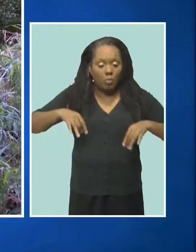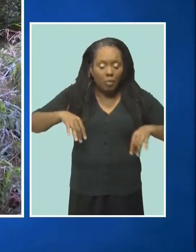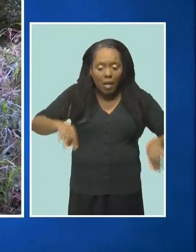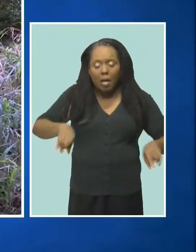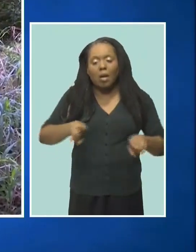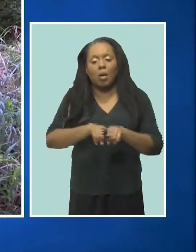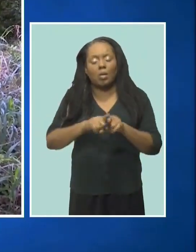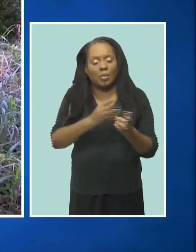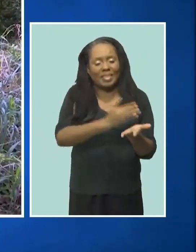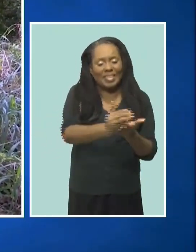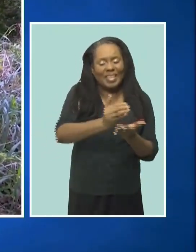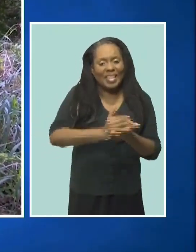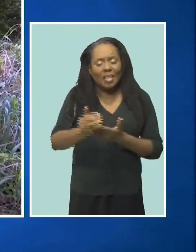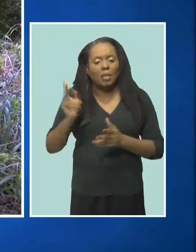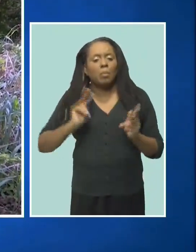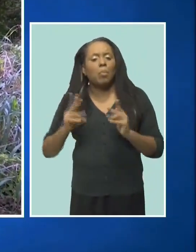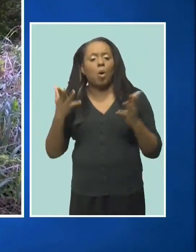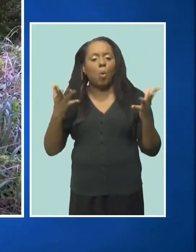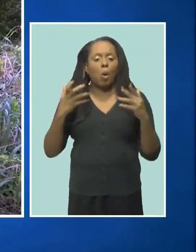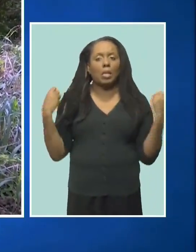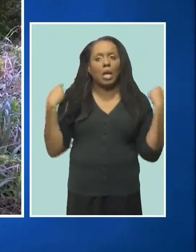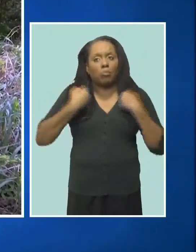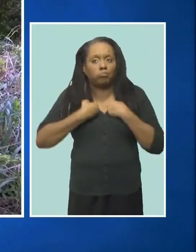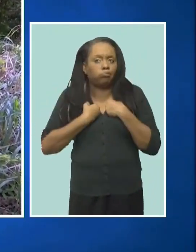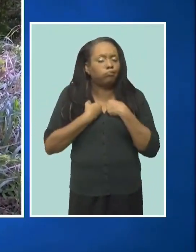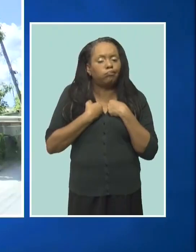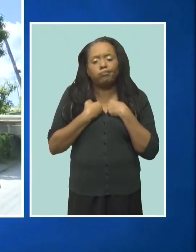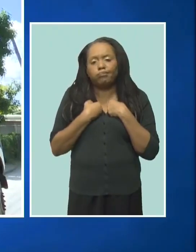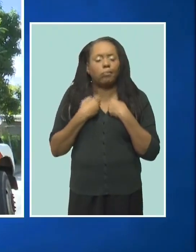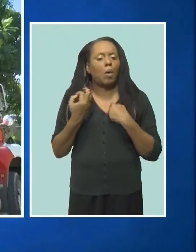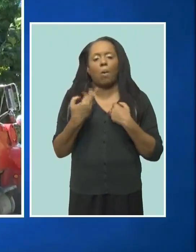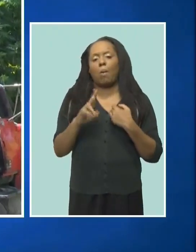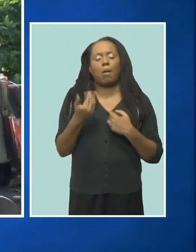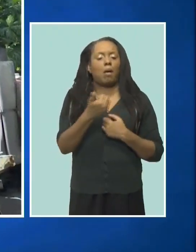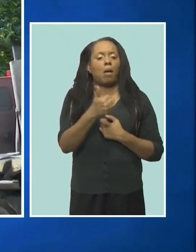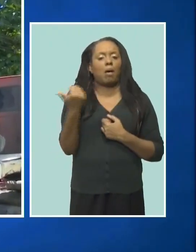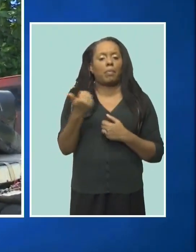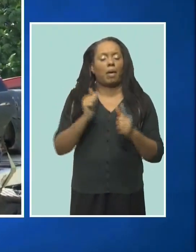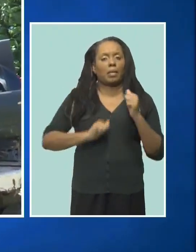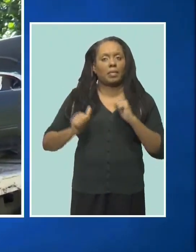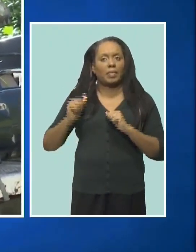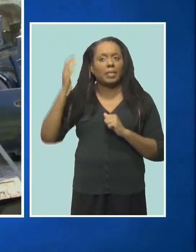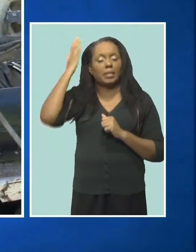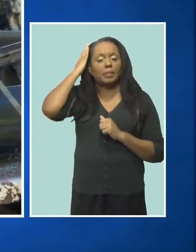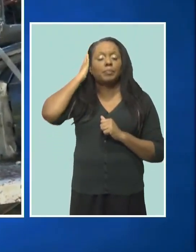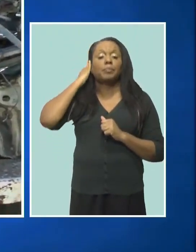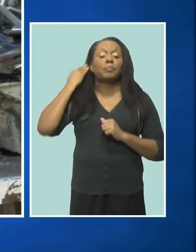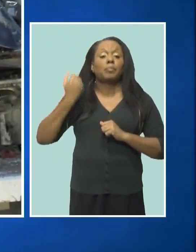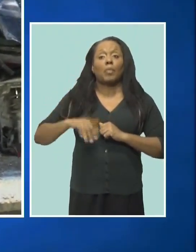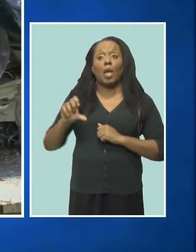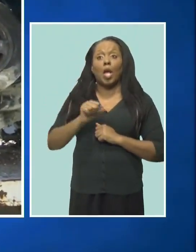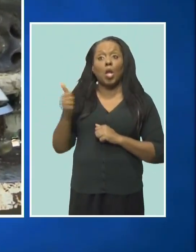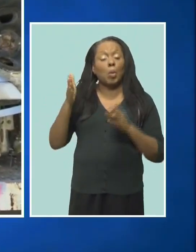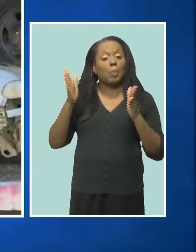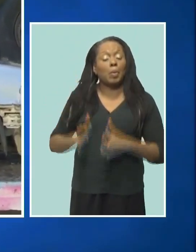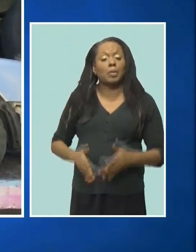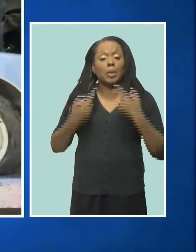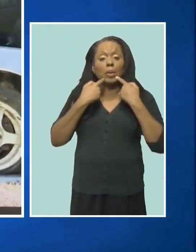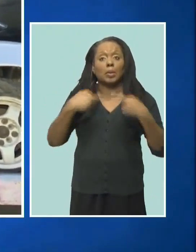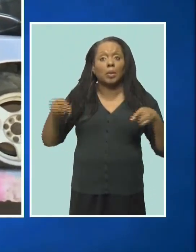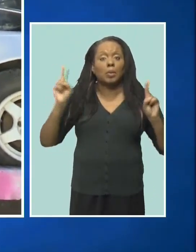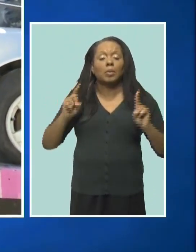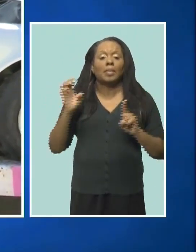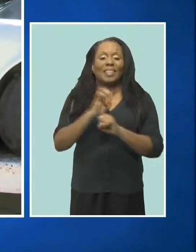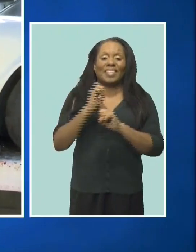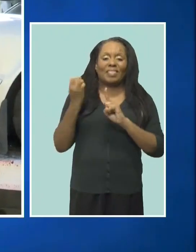other recreational or commercial activities. Acting Permanent Secretary Anthony Headley also announced that the